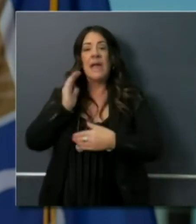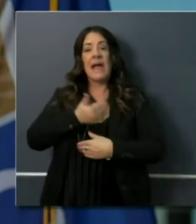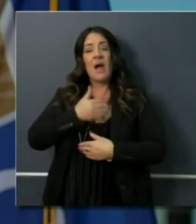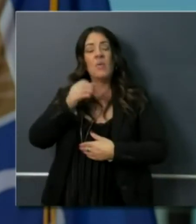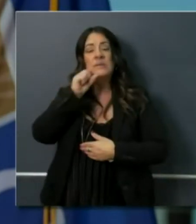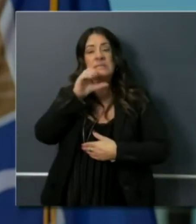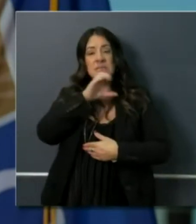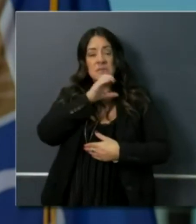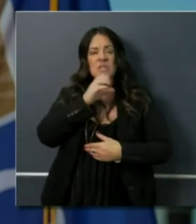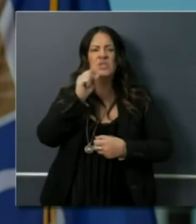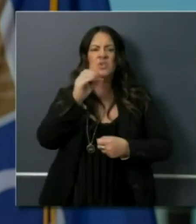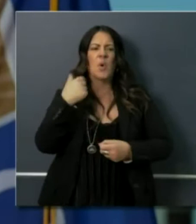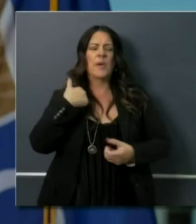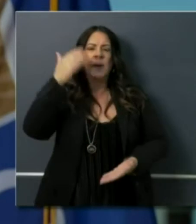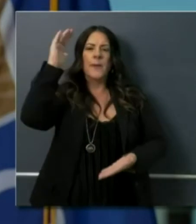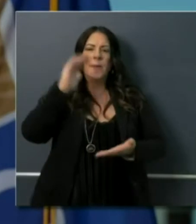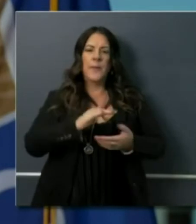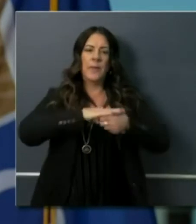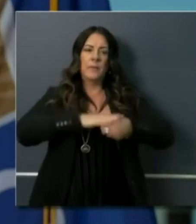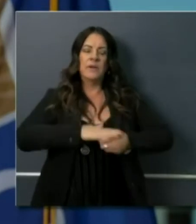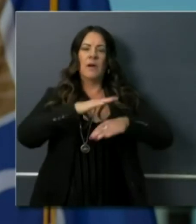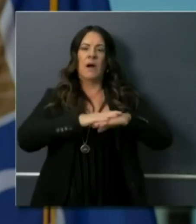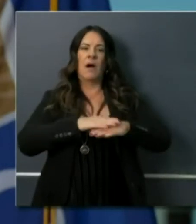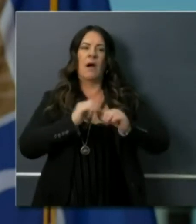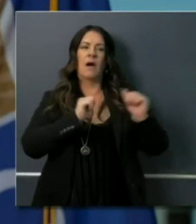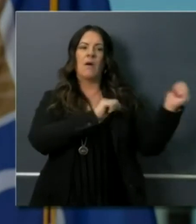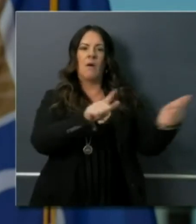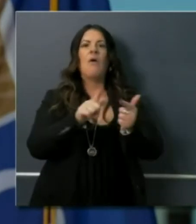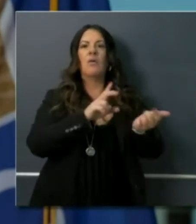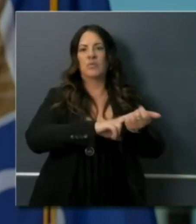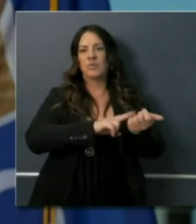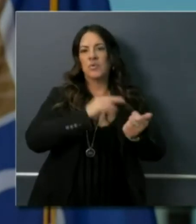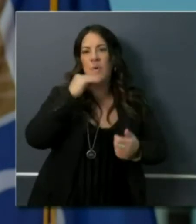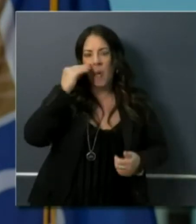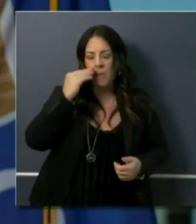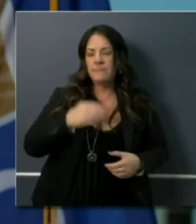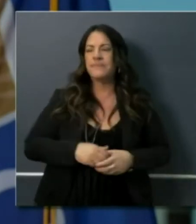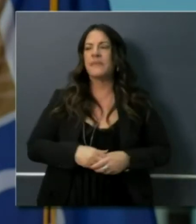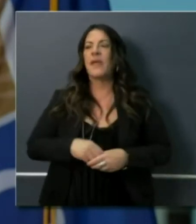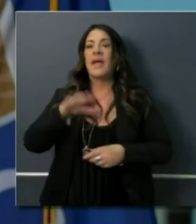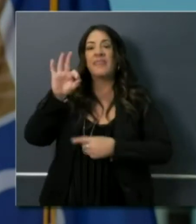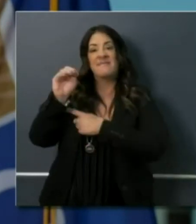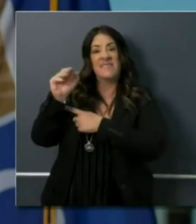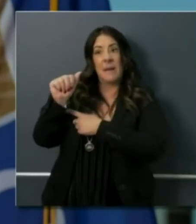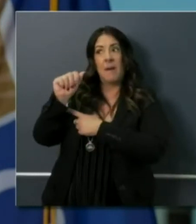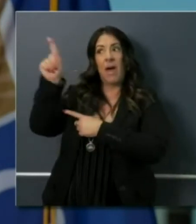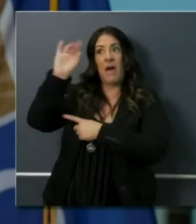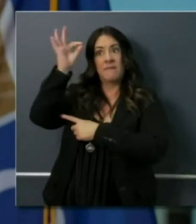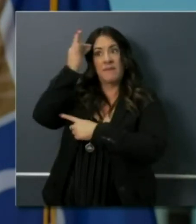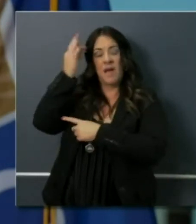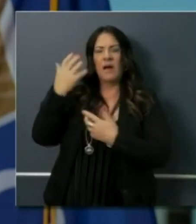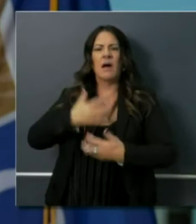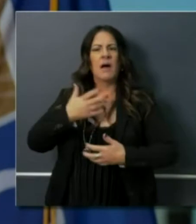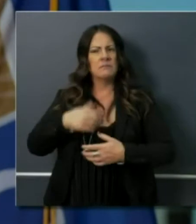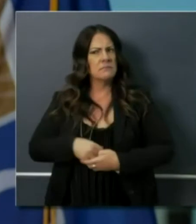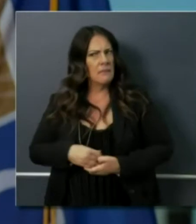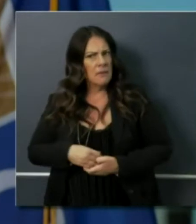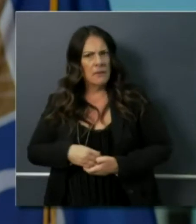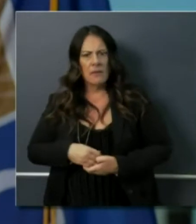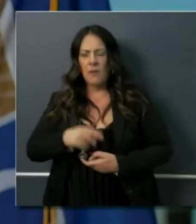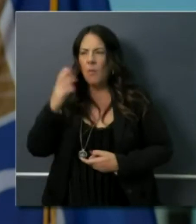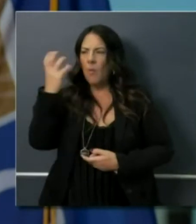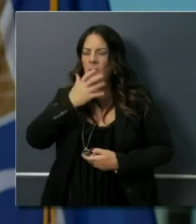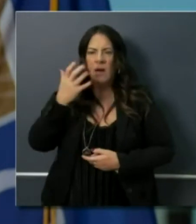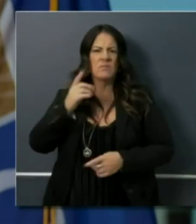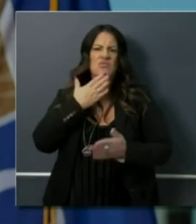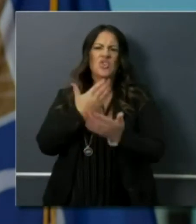nursing homes in the state of California, we also got word with our partners at FEMA, and I cannot speak highly enough